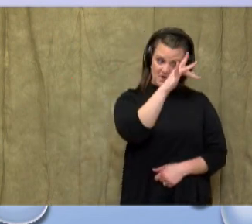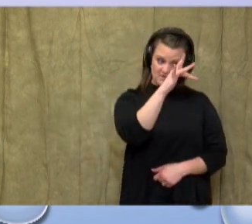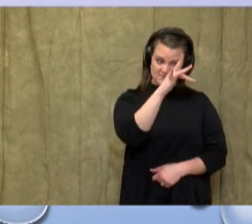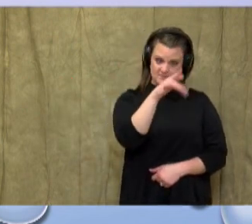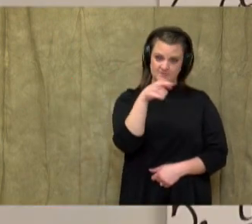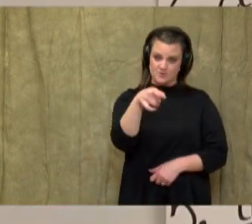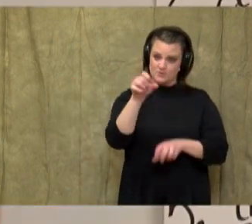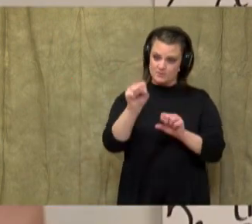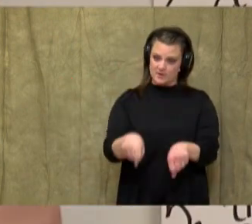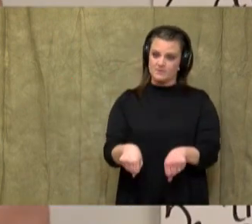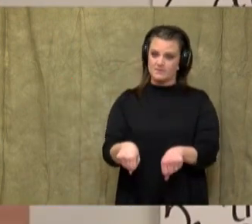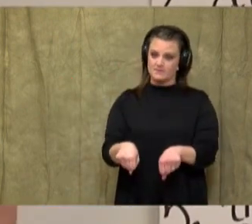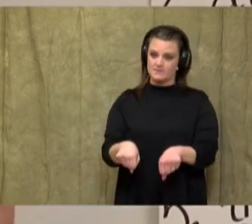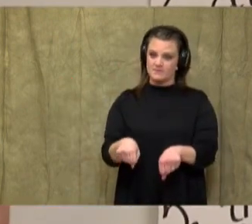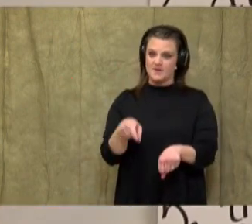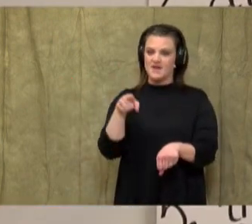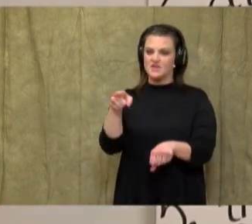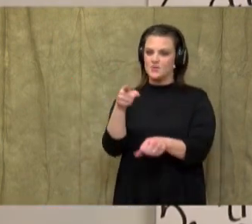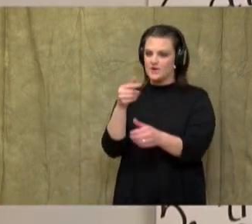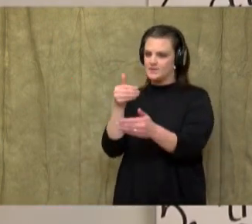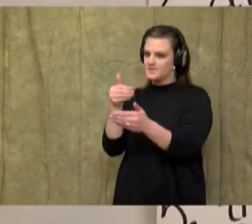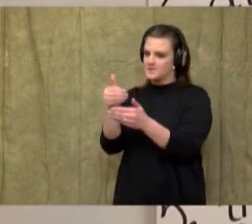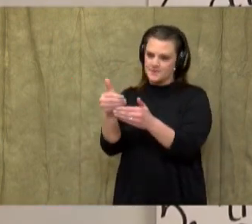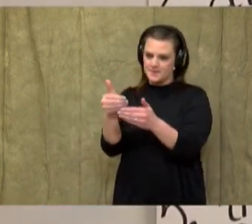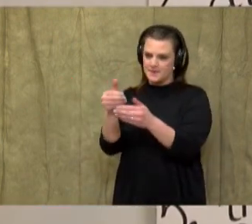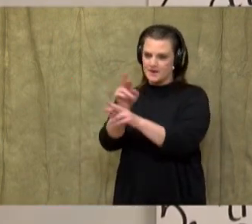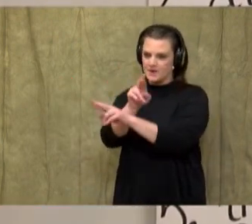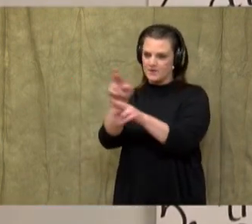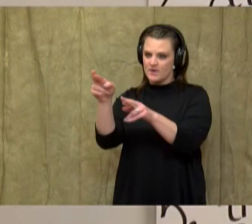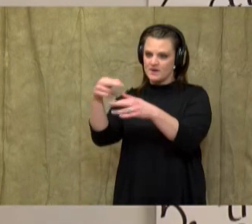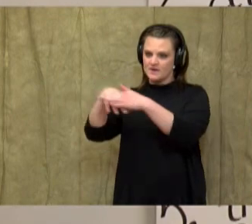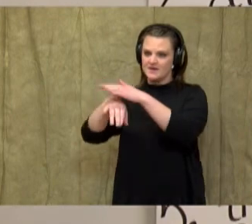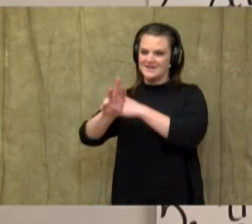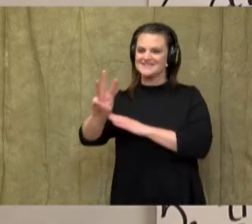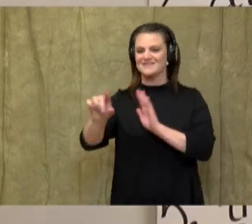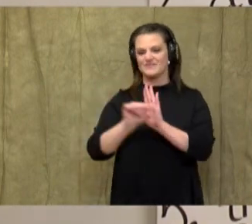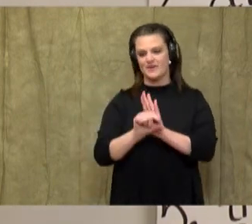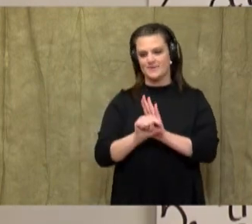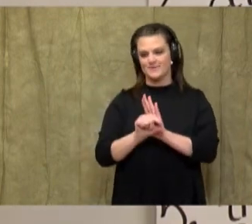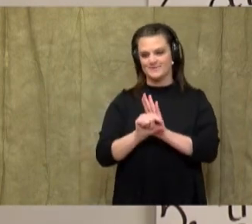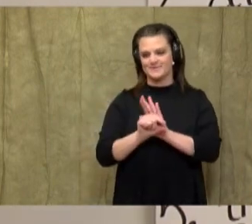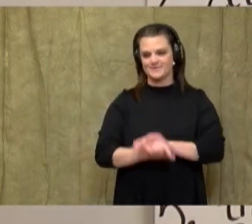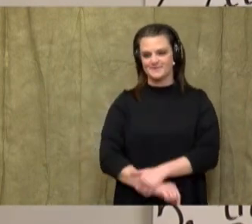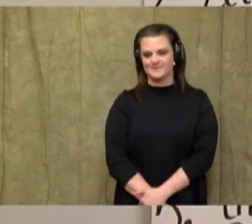You are capable and you are getting closer to being ready for 6th grade.